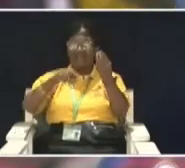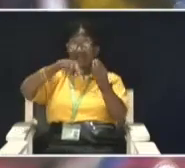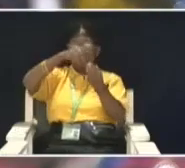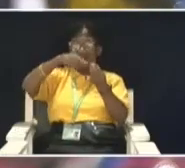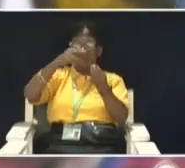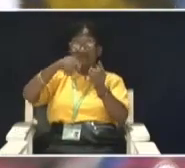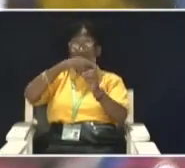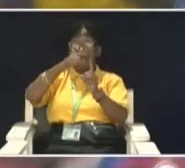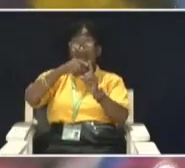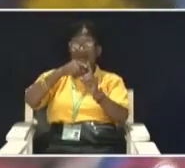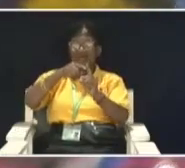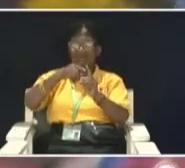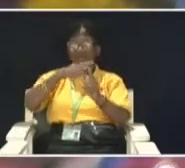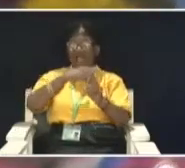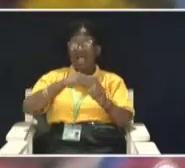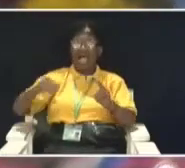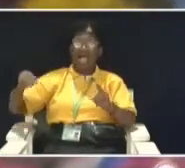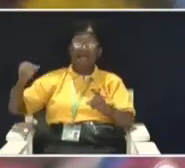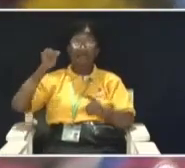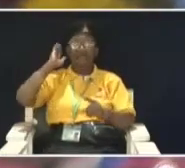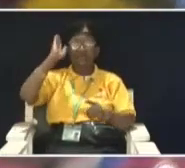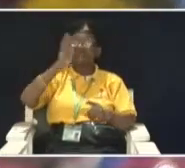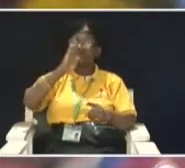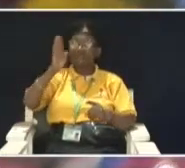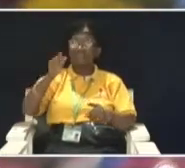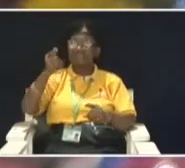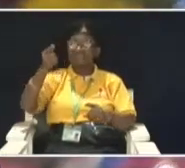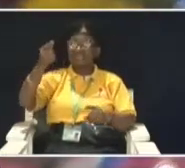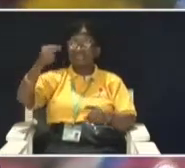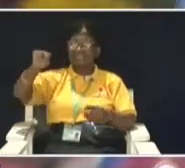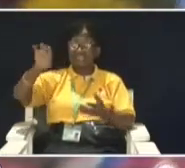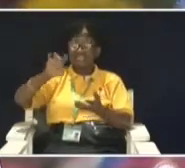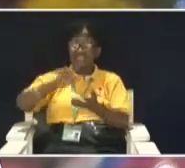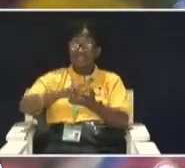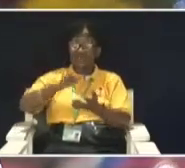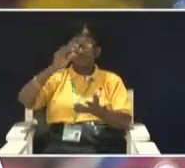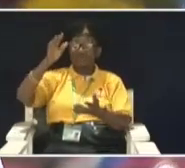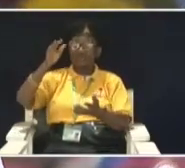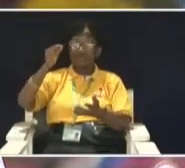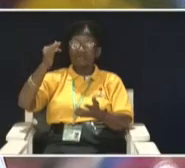and will be the glory in the midst of her.